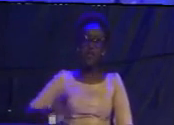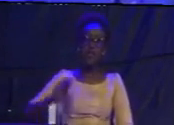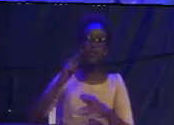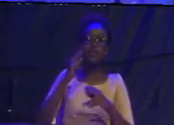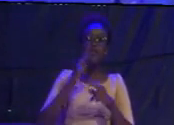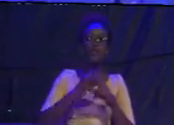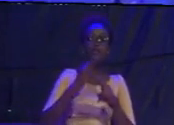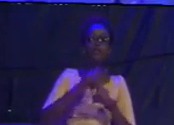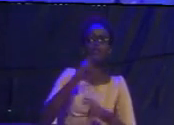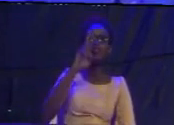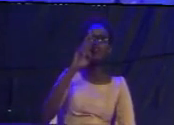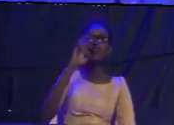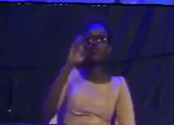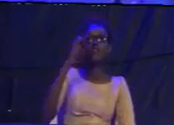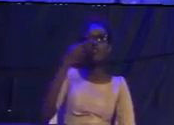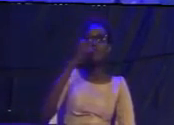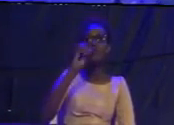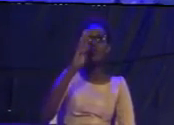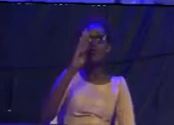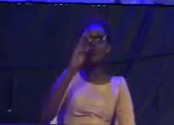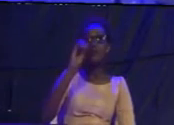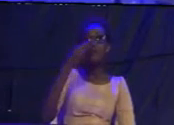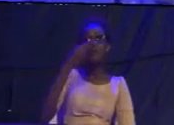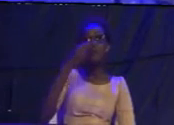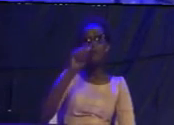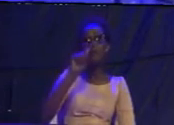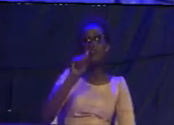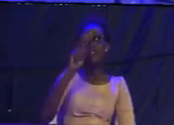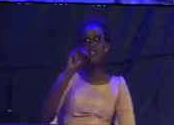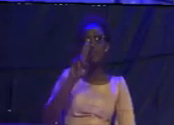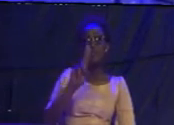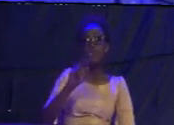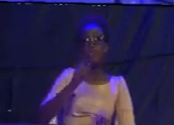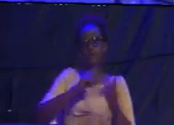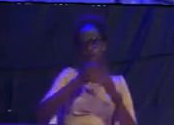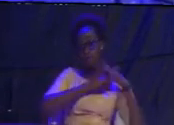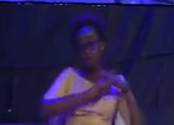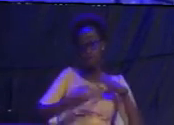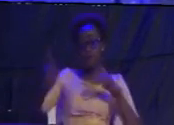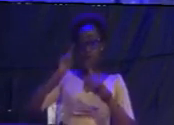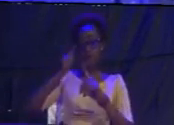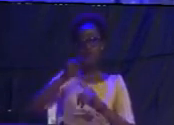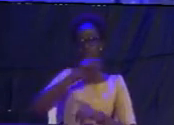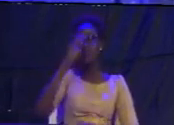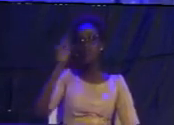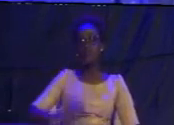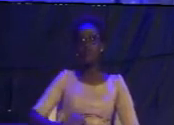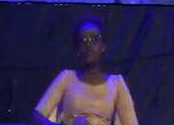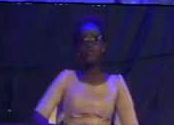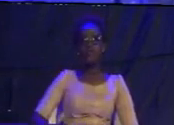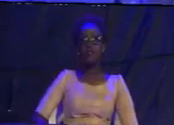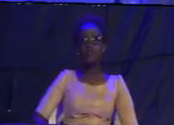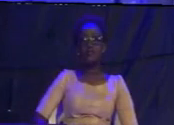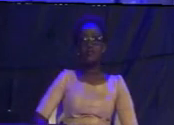Rehoboam ahungira muri Africa. King Rehoboam fled to Africa and was given shelter.